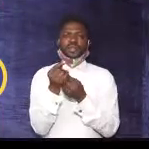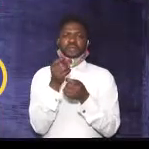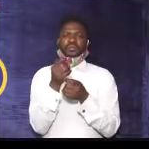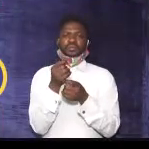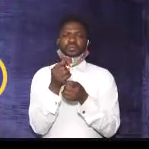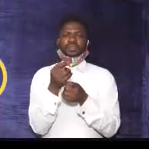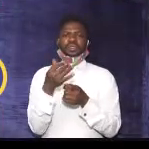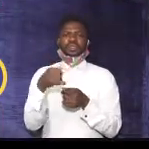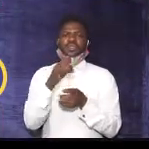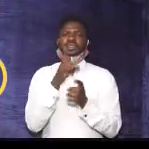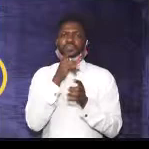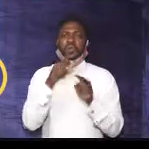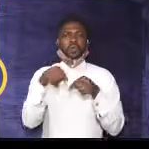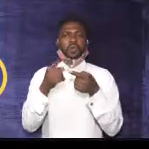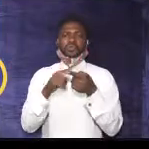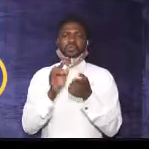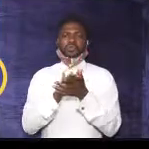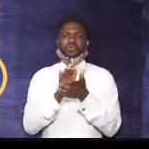the